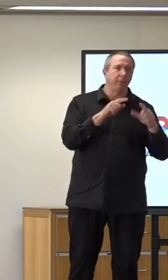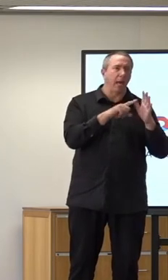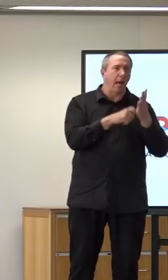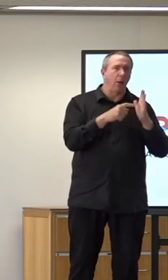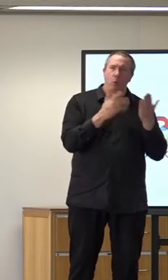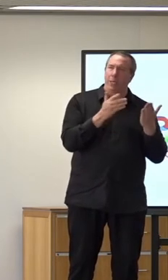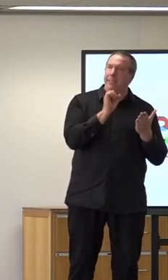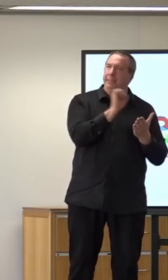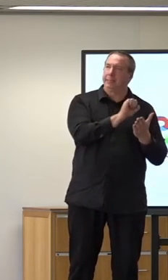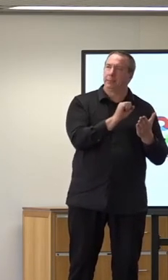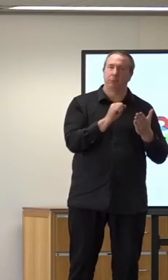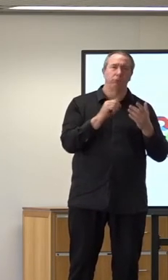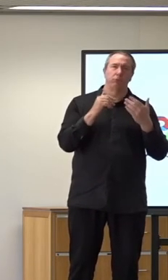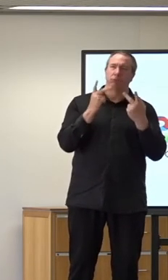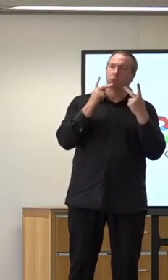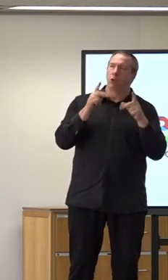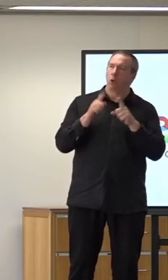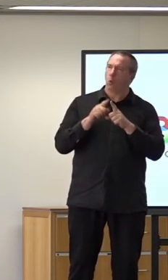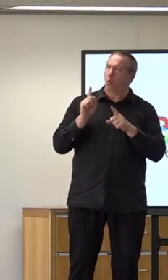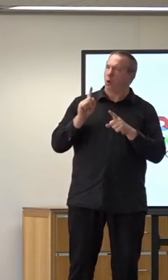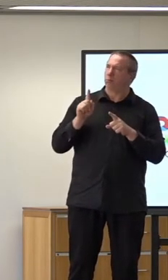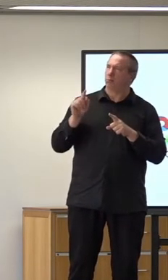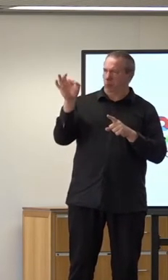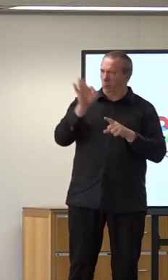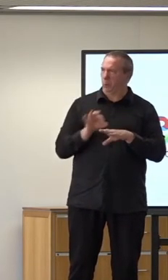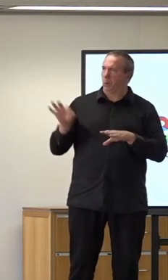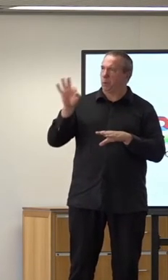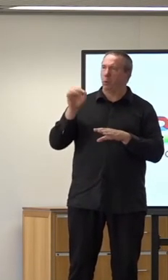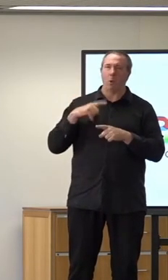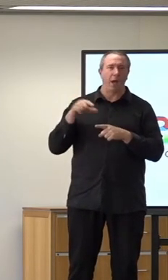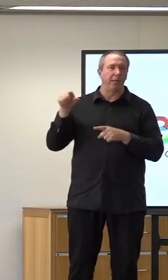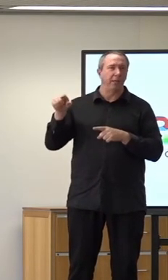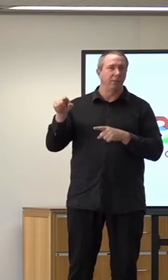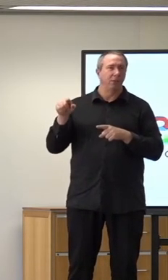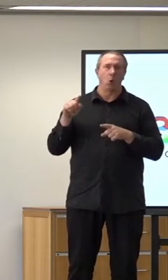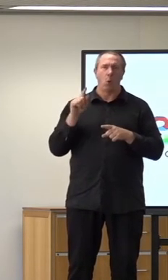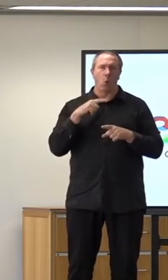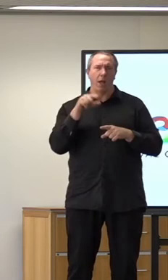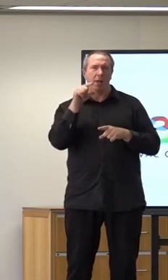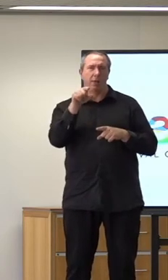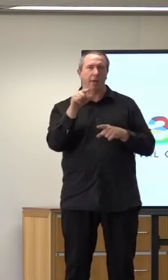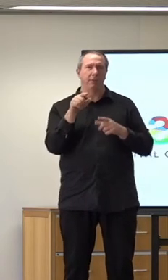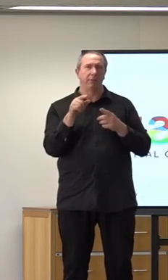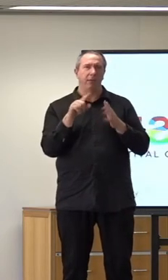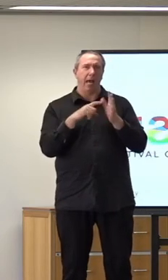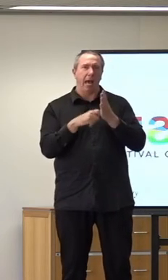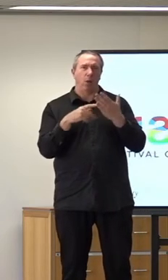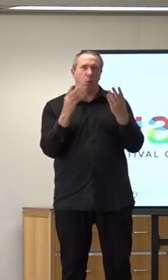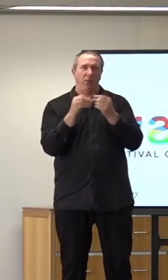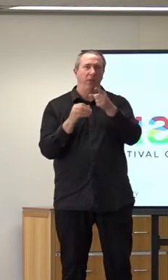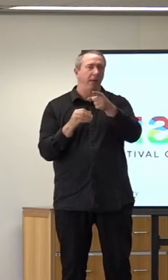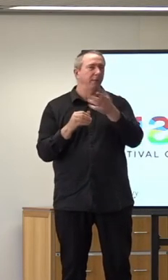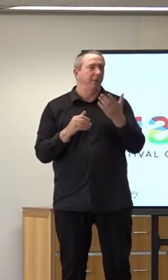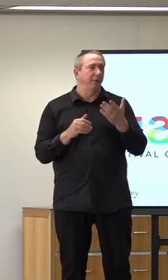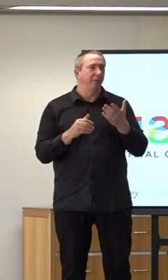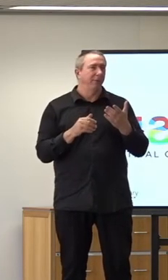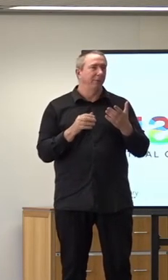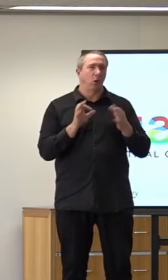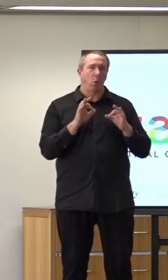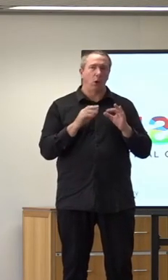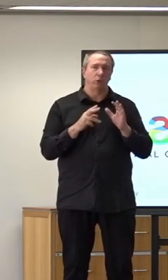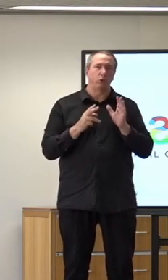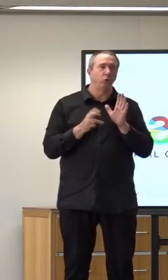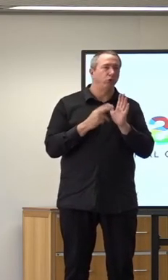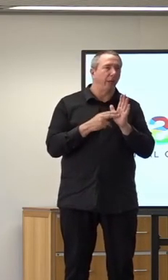You know, what's this white space about? Why are these three works put together? What is neutrality? Am I